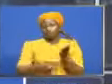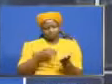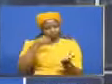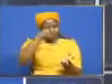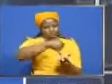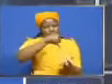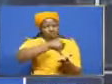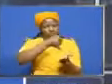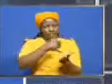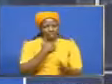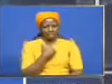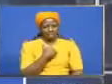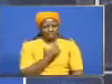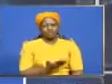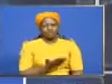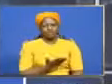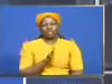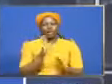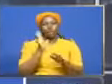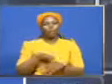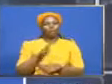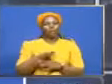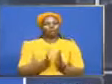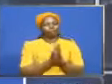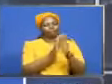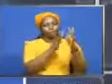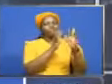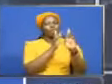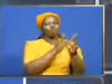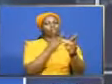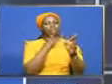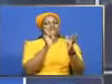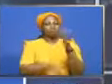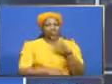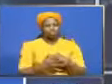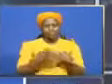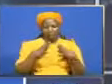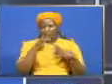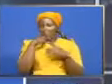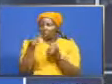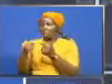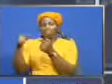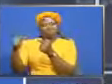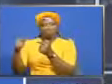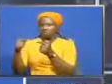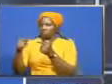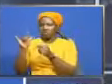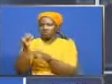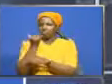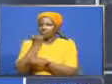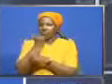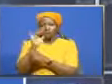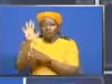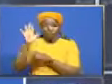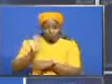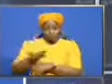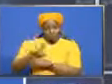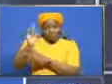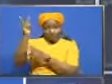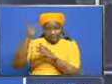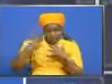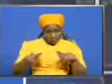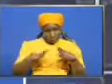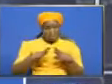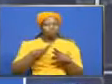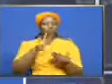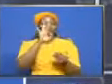inclusivity. The women lauded the report, claiming contrary to those opposed to it, women of Kenya are said to gain more, and